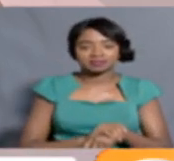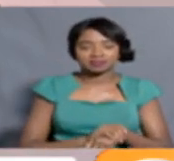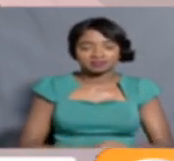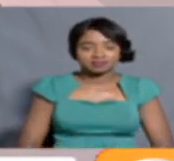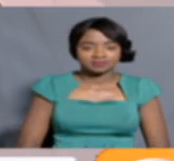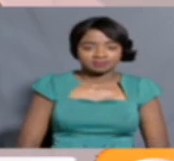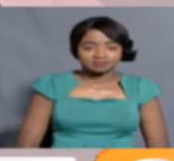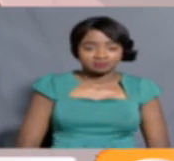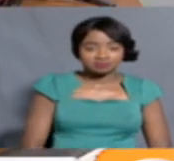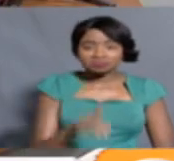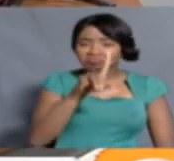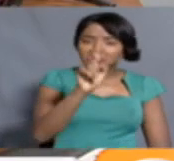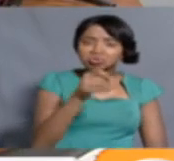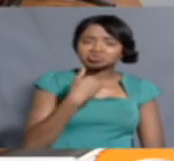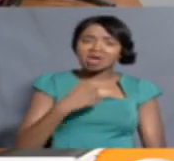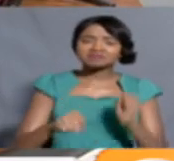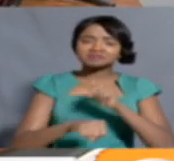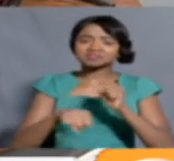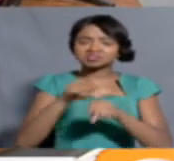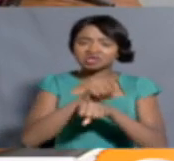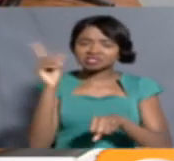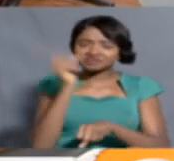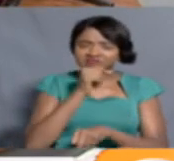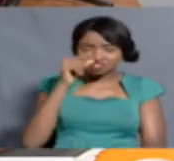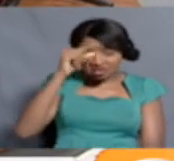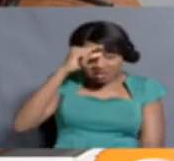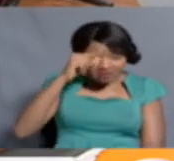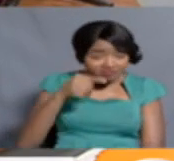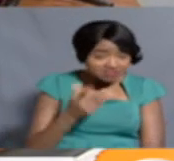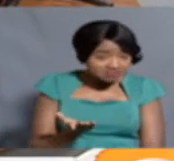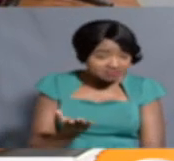have the structures in government that are actually attending to that?